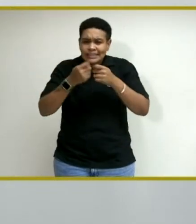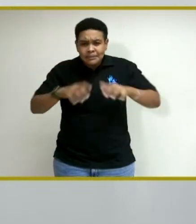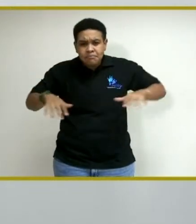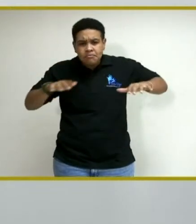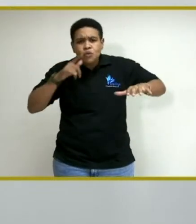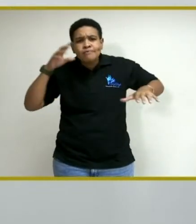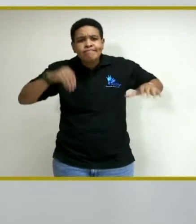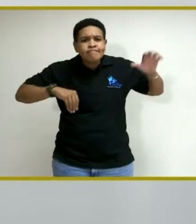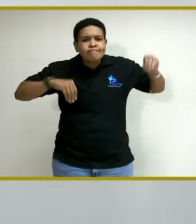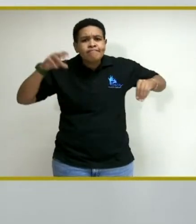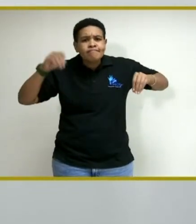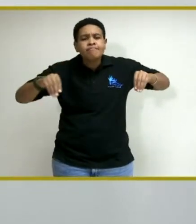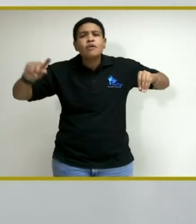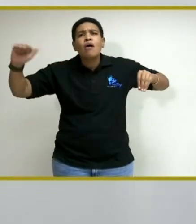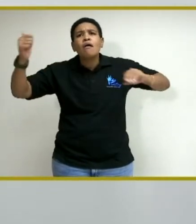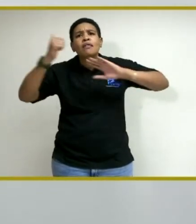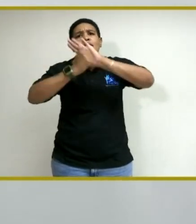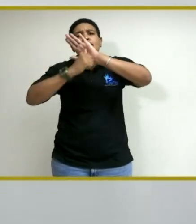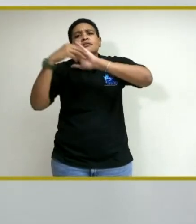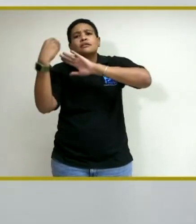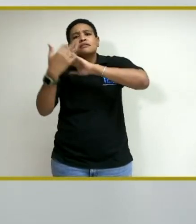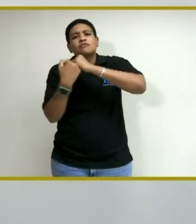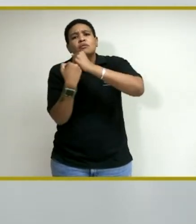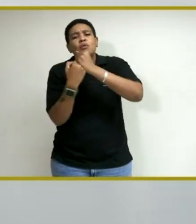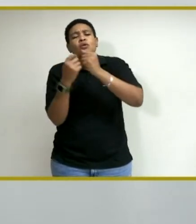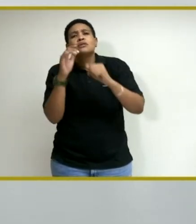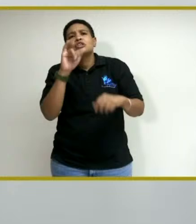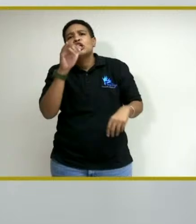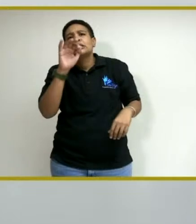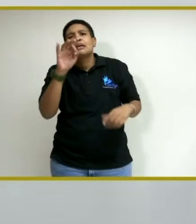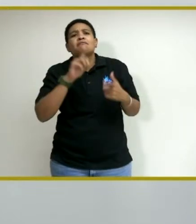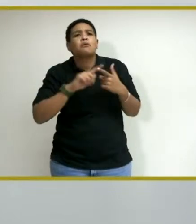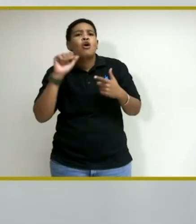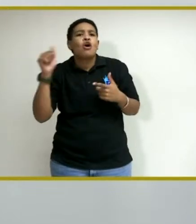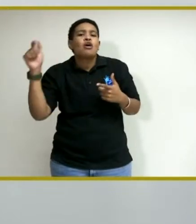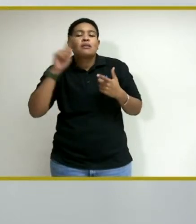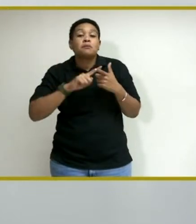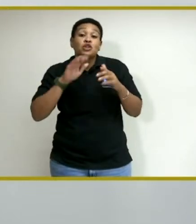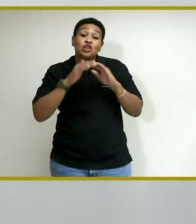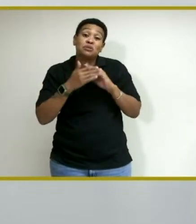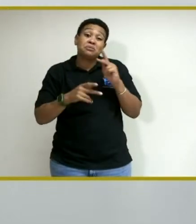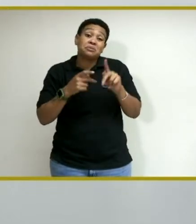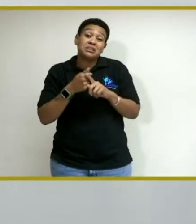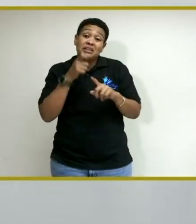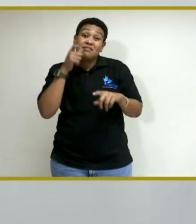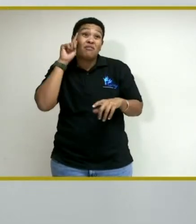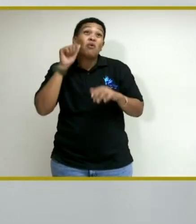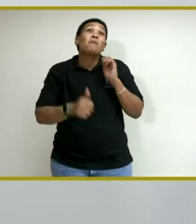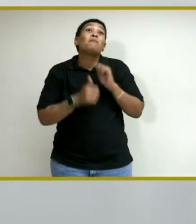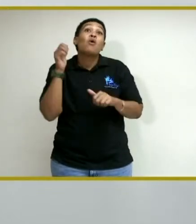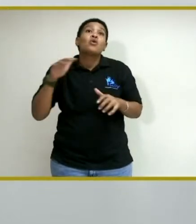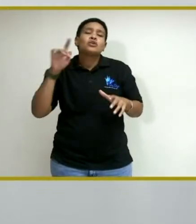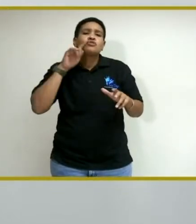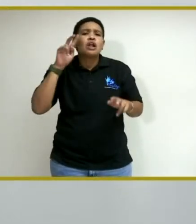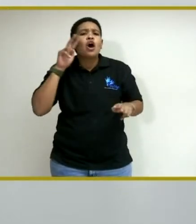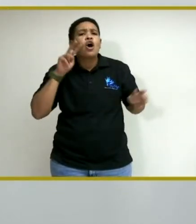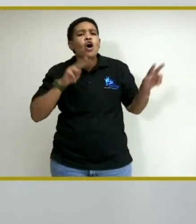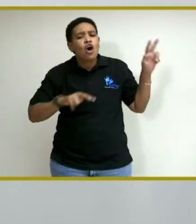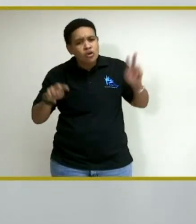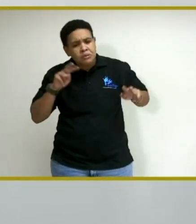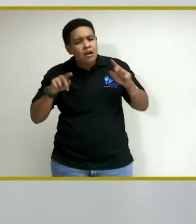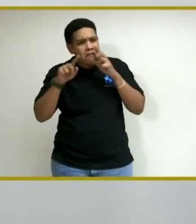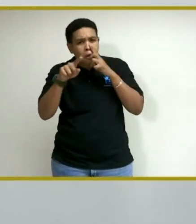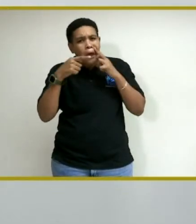agencies that have given support, the constabulary and others, and the Jamaican people who have, for the most part, observed